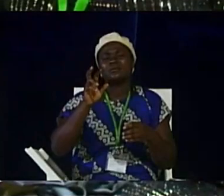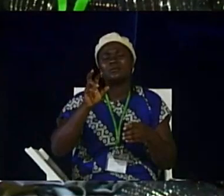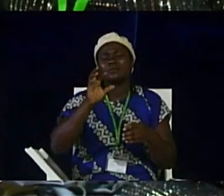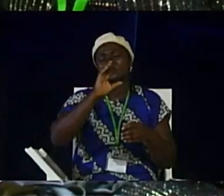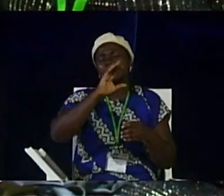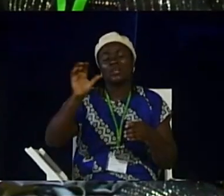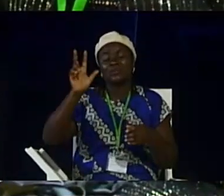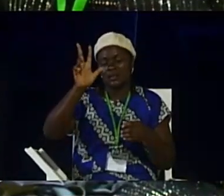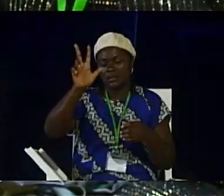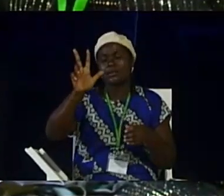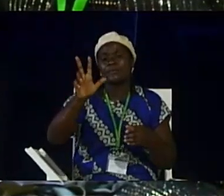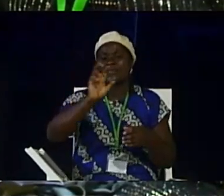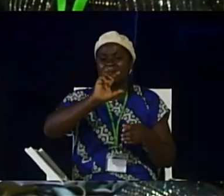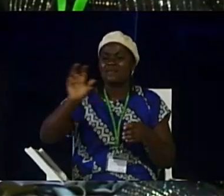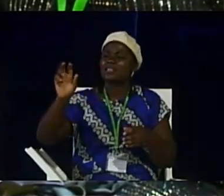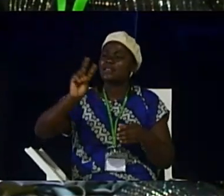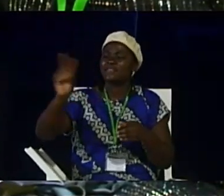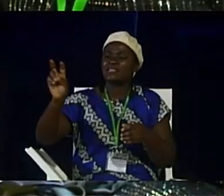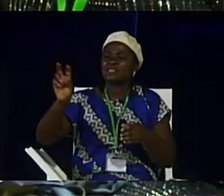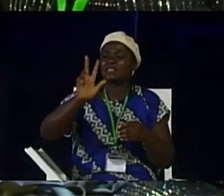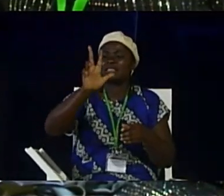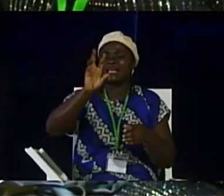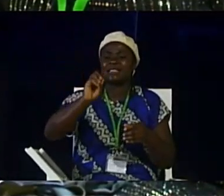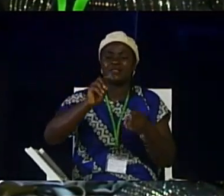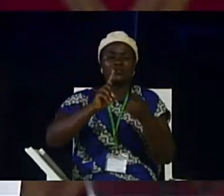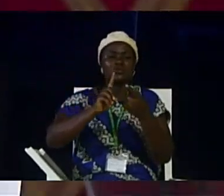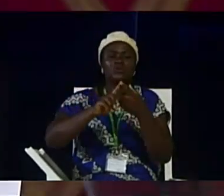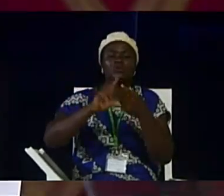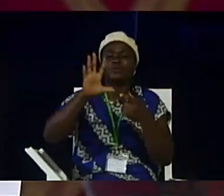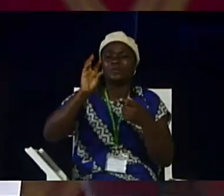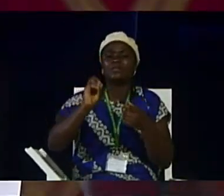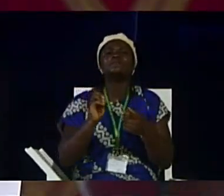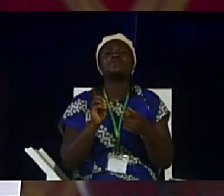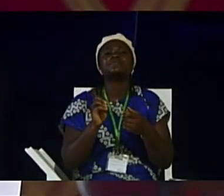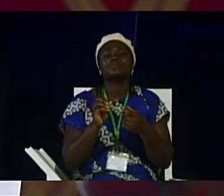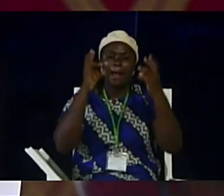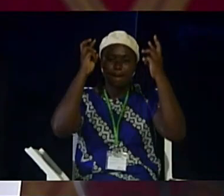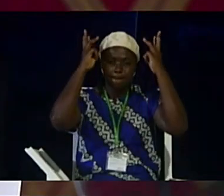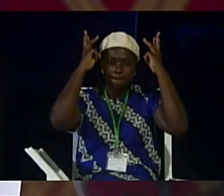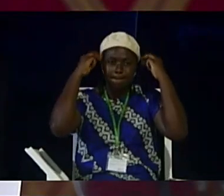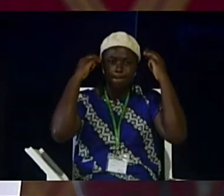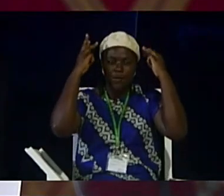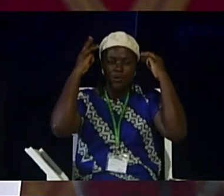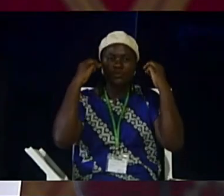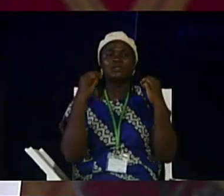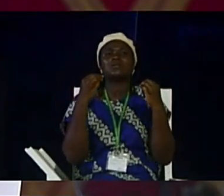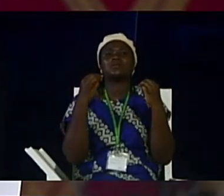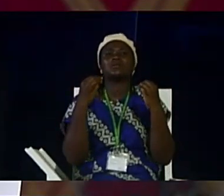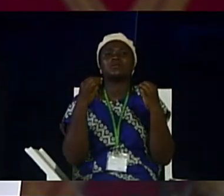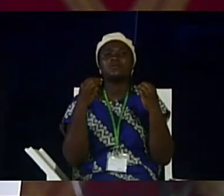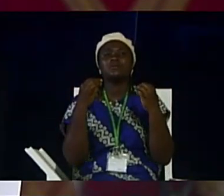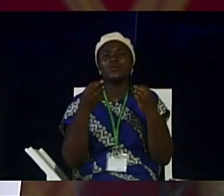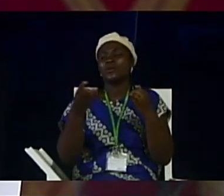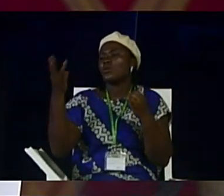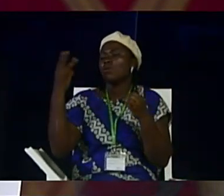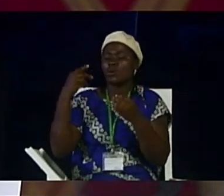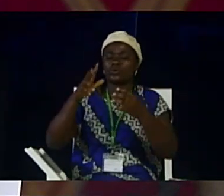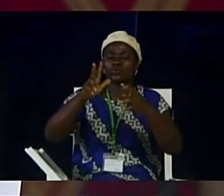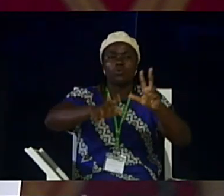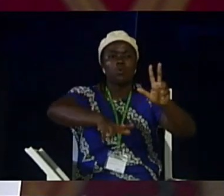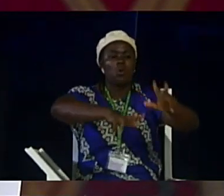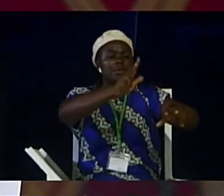3, verses 13 through 15, Moses was content walking